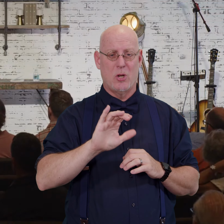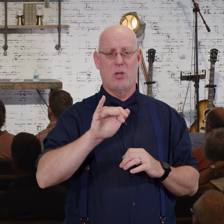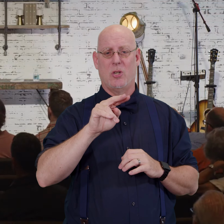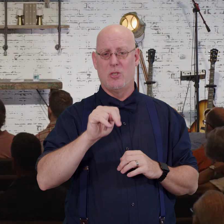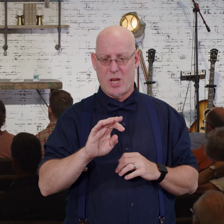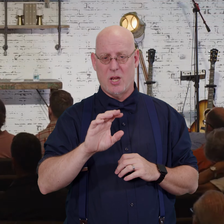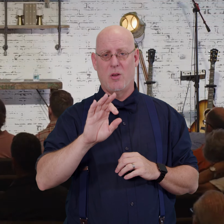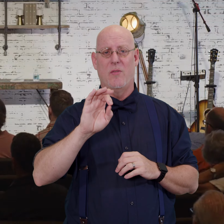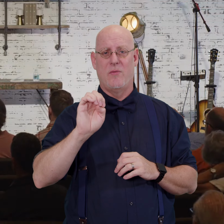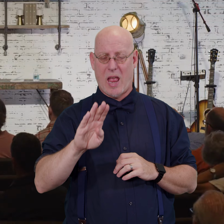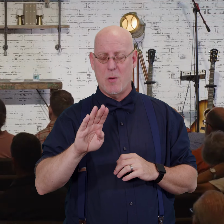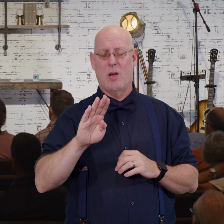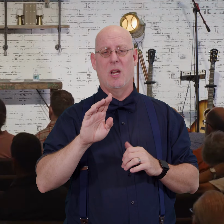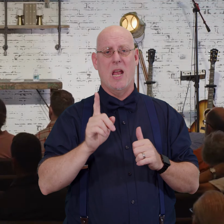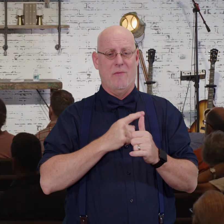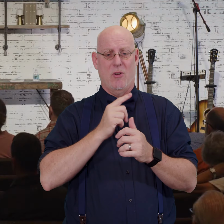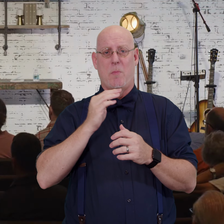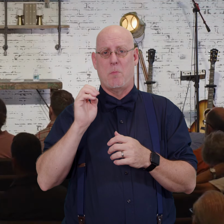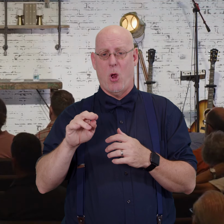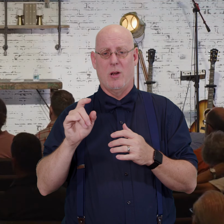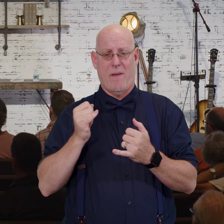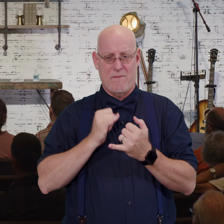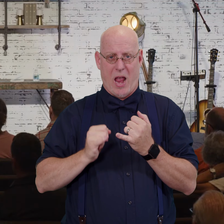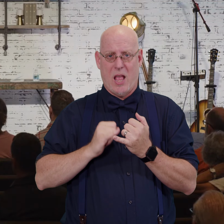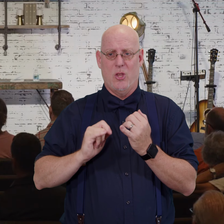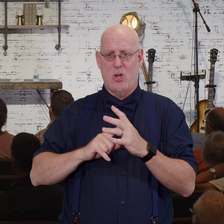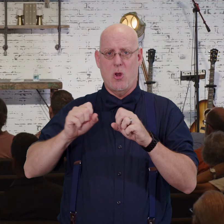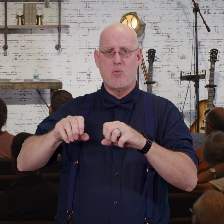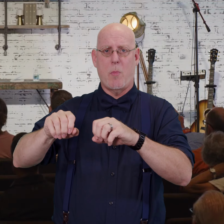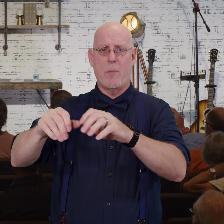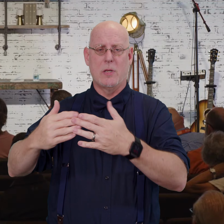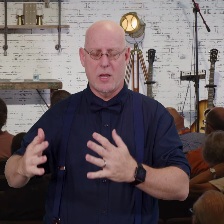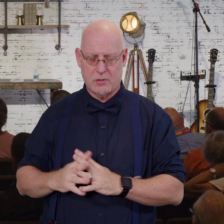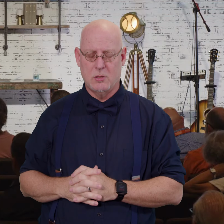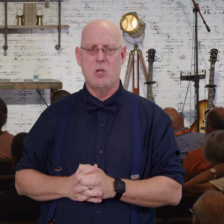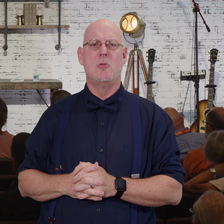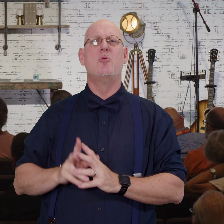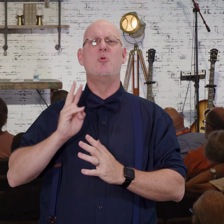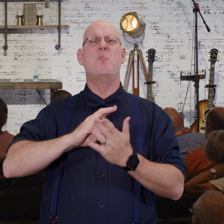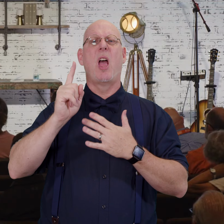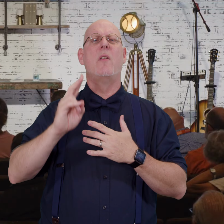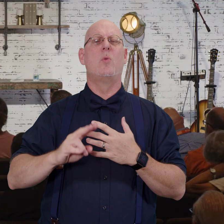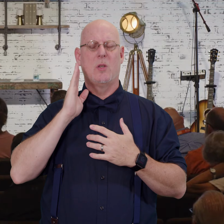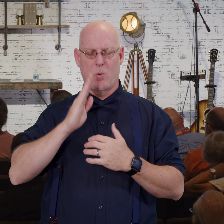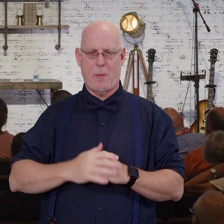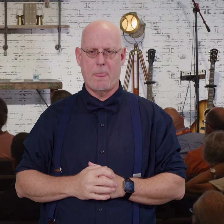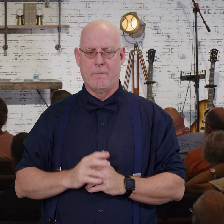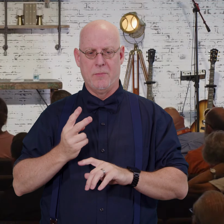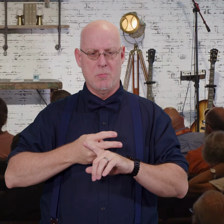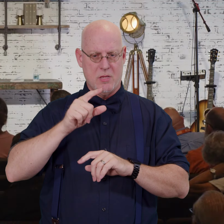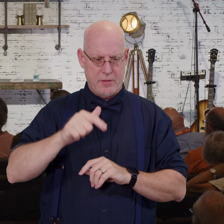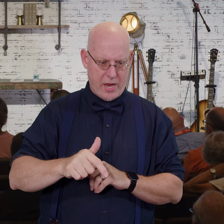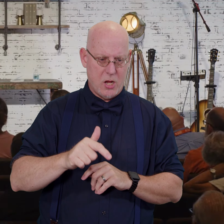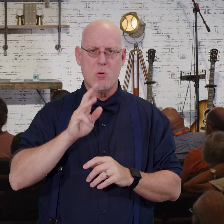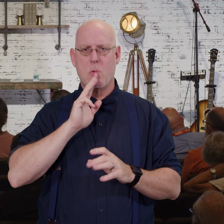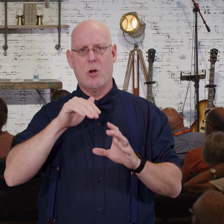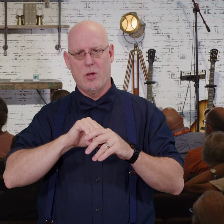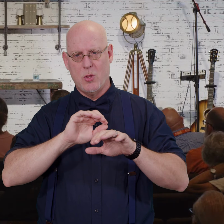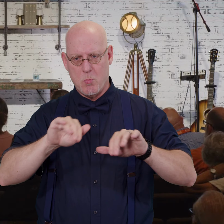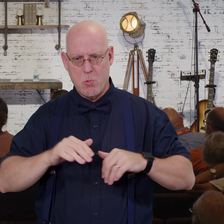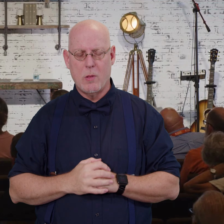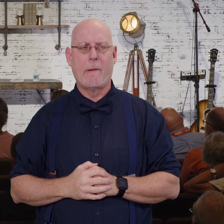and then February came and went. First of March, finally the pavers got dropped off. They're like, hey, water will be in the pool in 2.5 weeks. 2 months later, water was in the